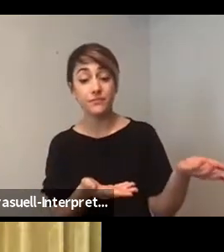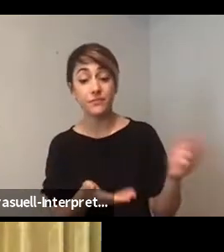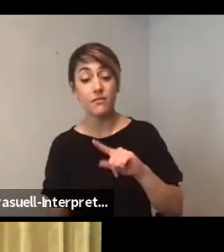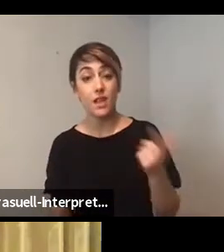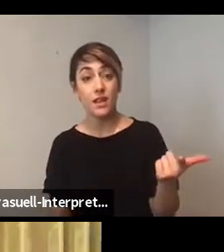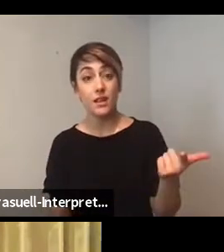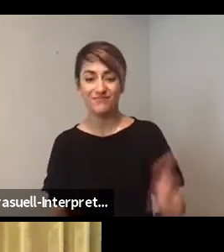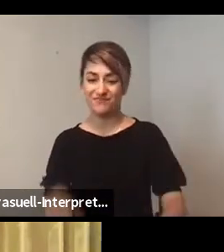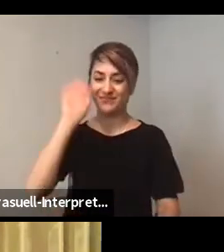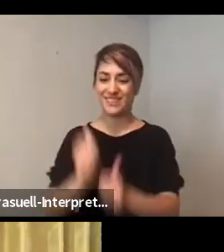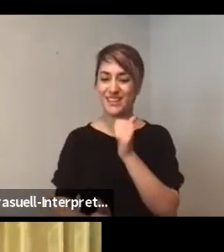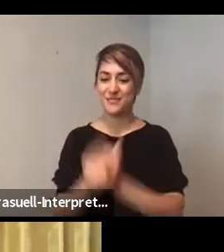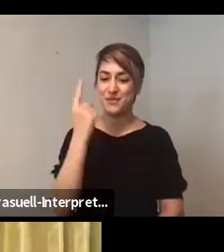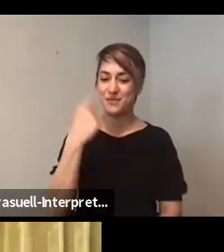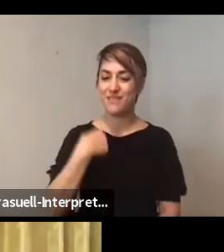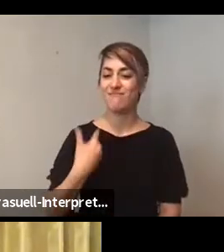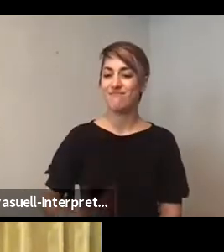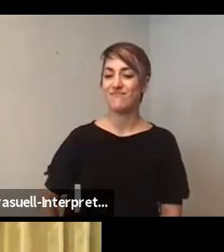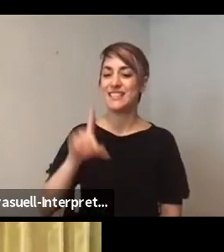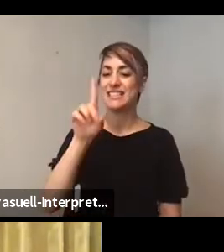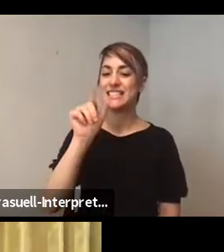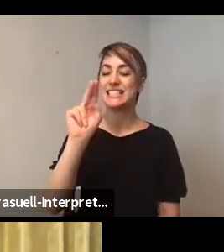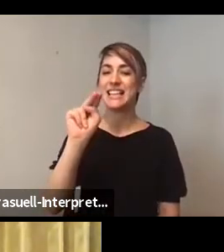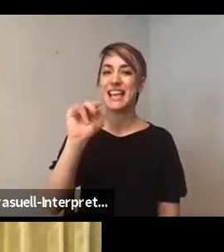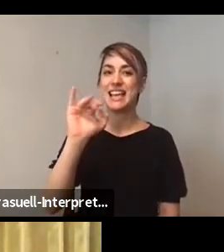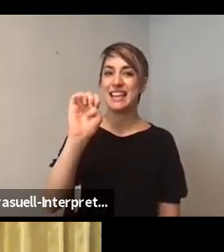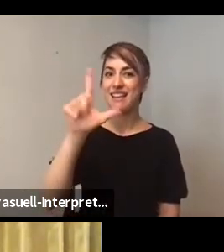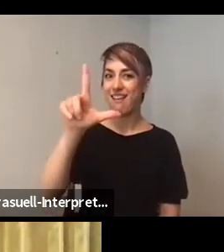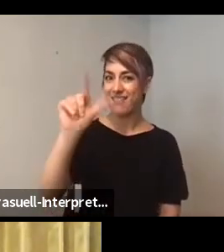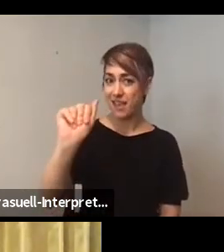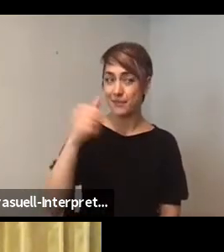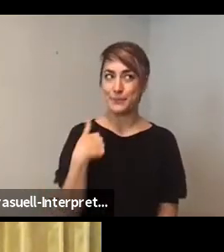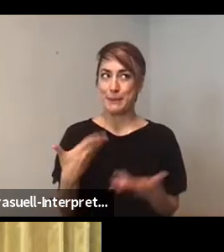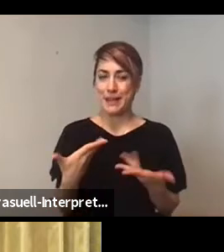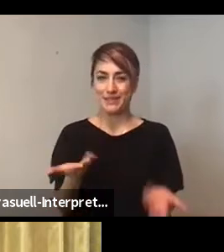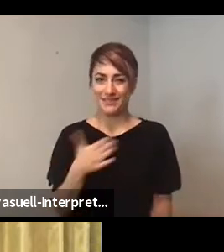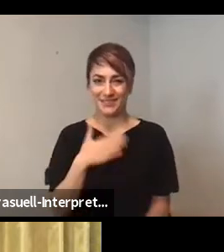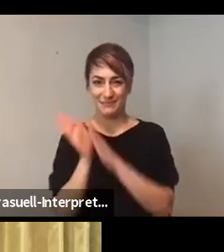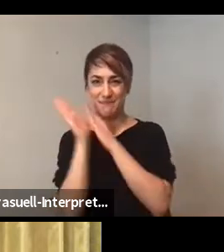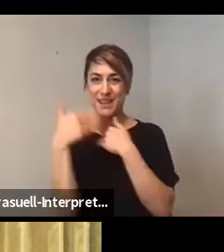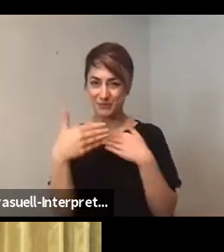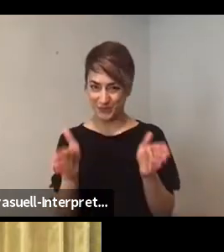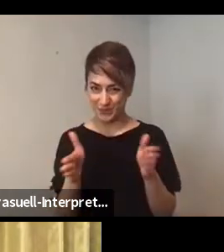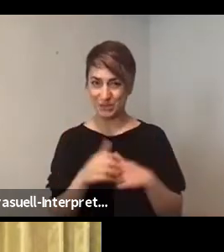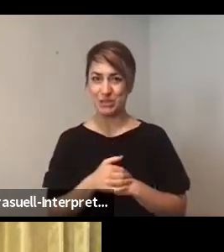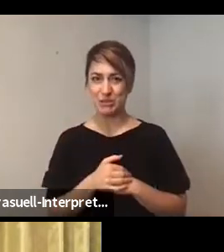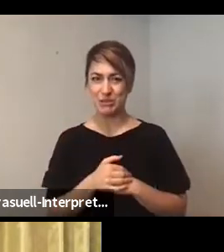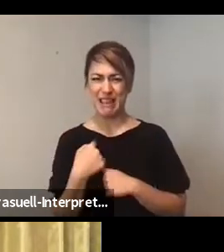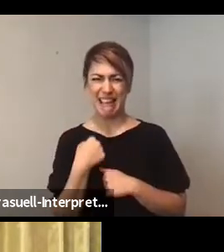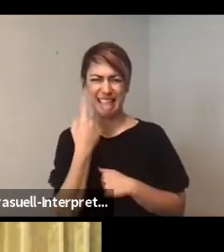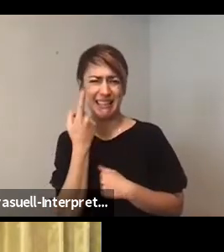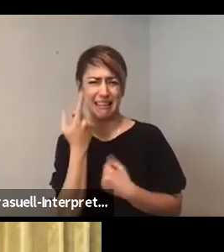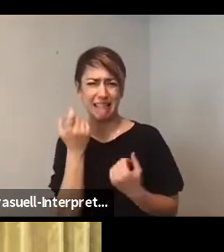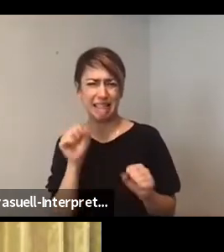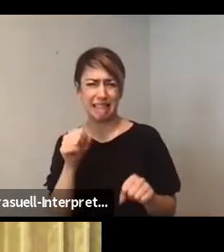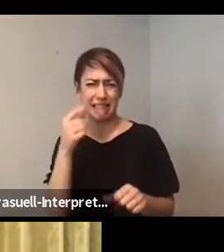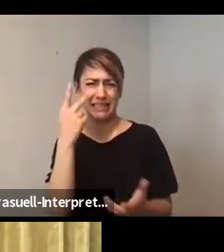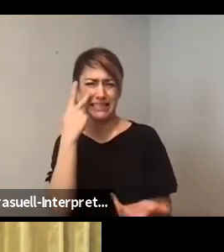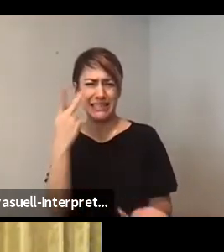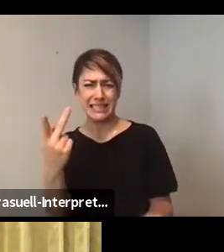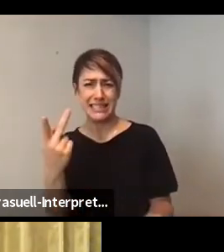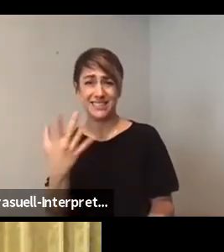Hi, everyone. I'm Daniela. I'm in my bedroom right now. I think we can see